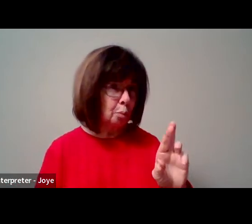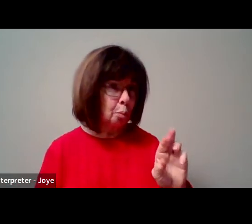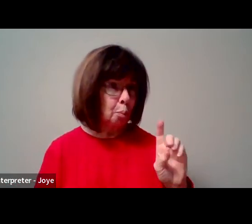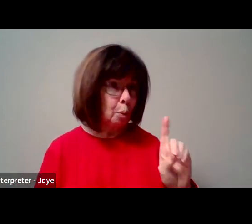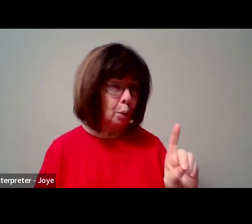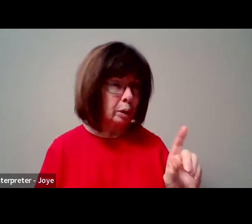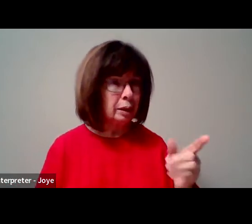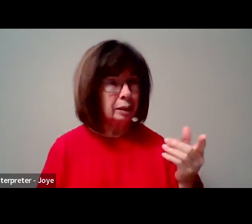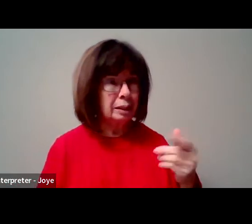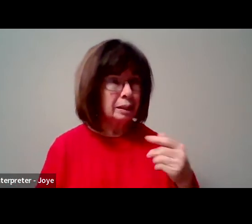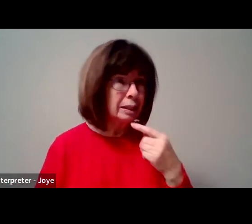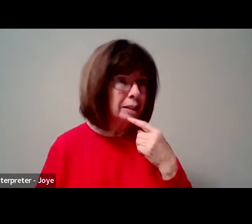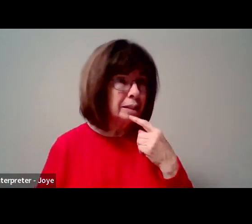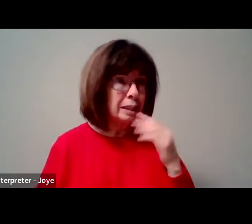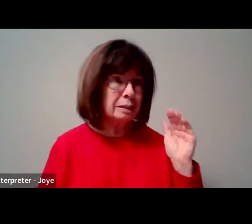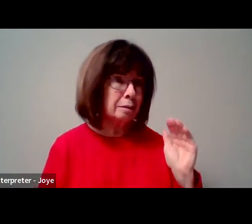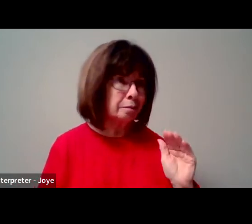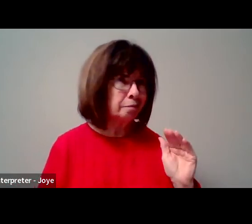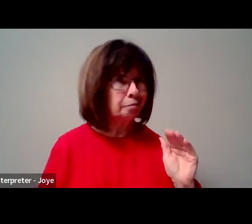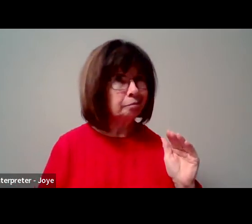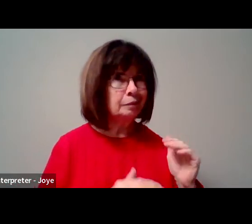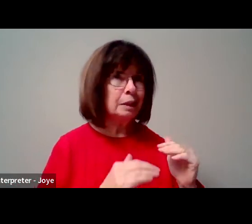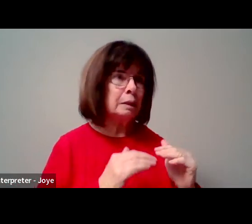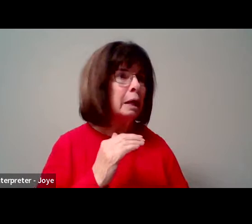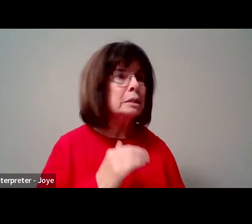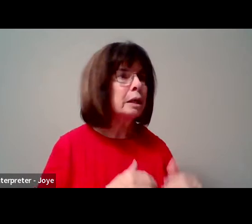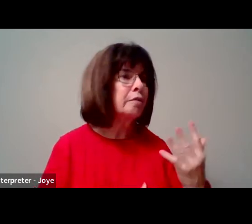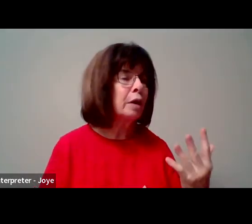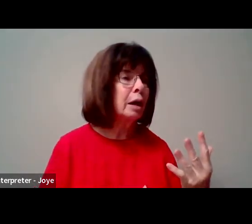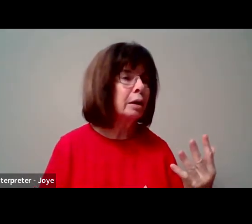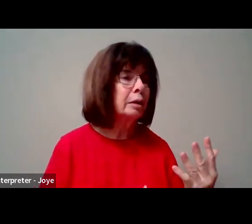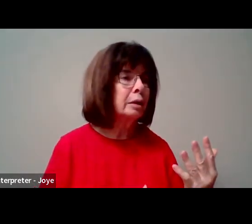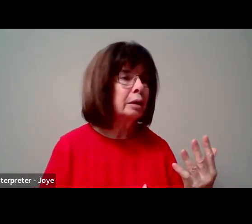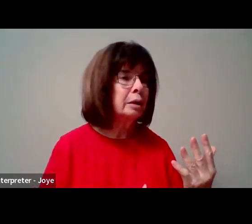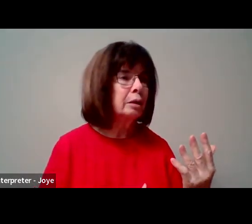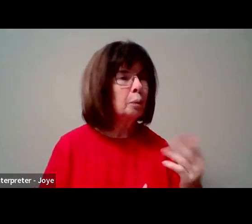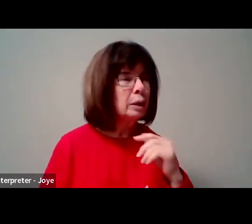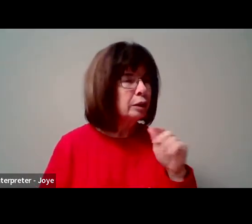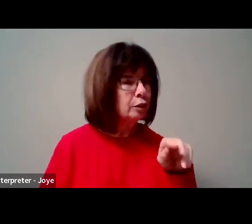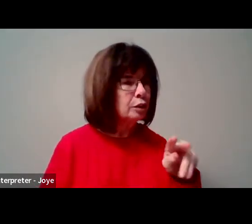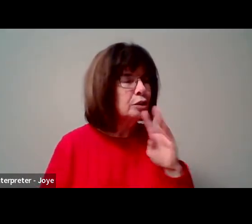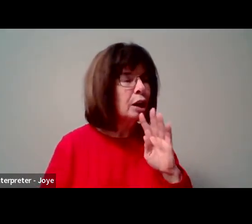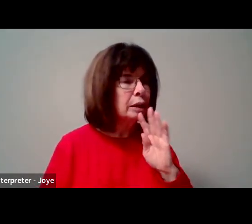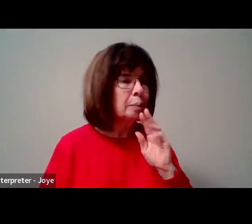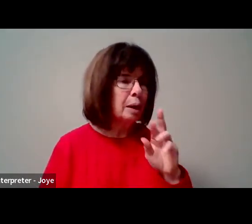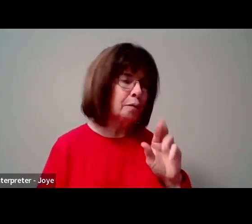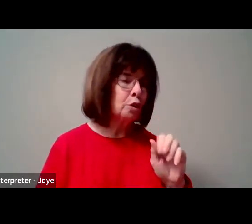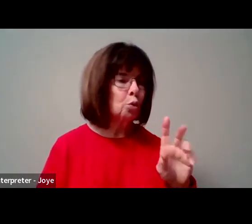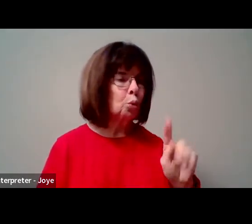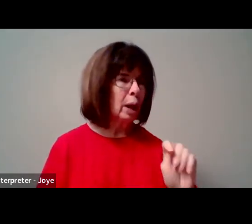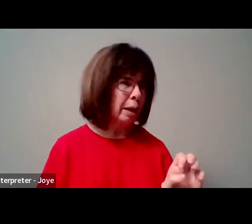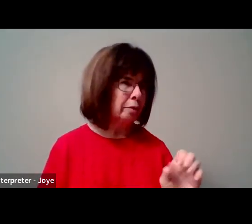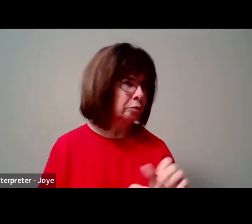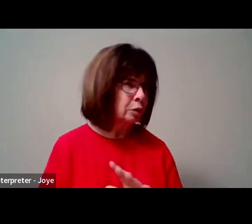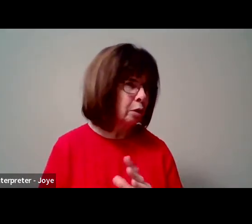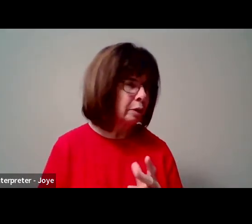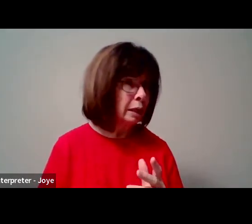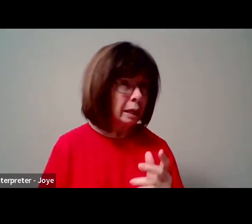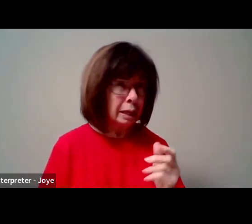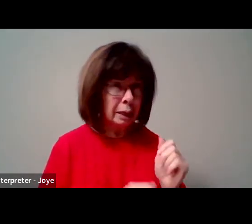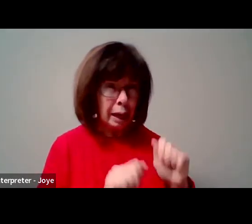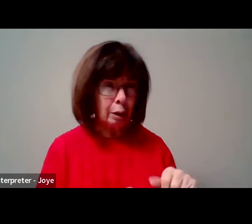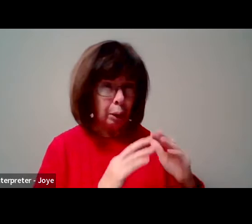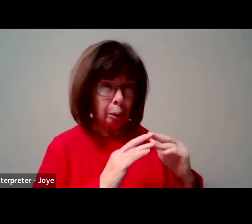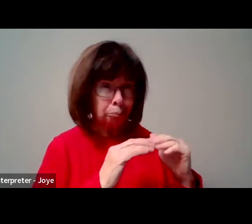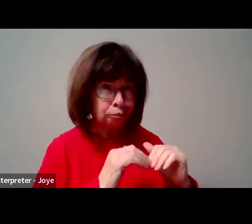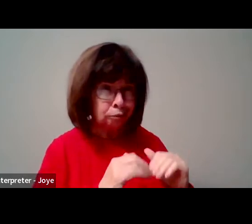Normally it says like less than 5 in terms of looking at COVID rates. And is there a way to break that down, even